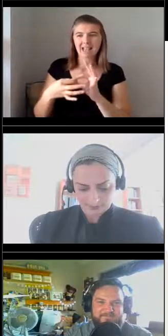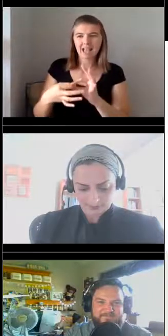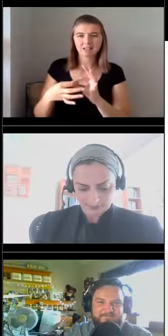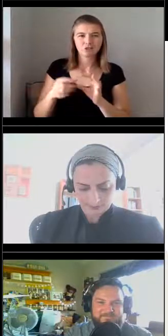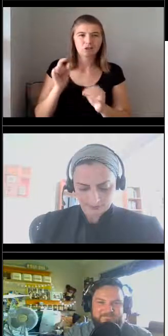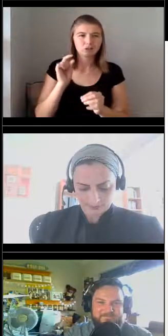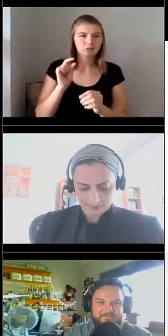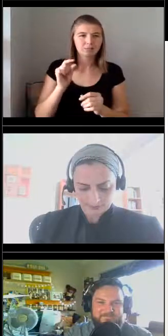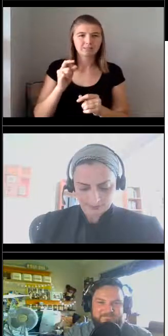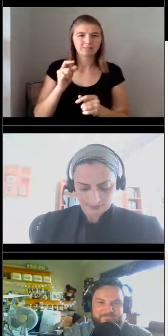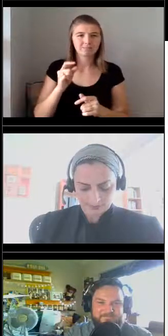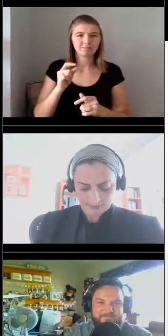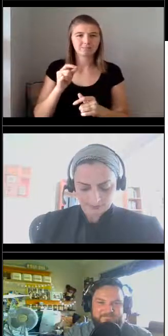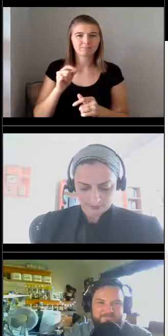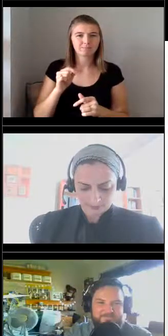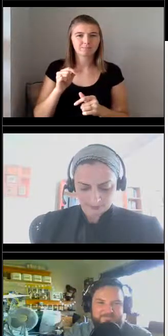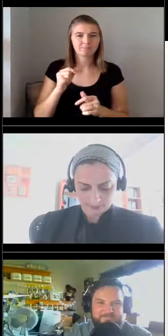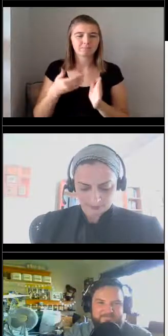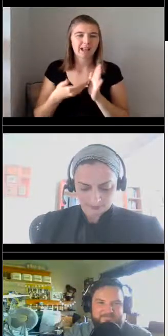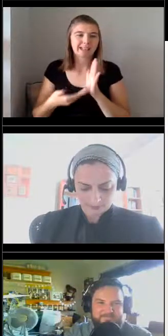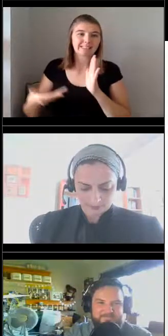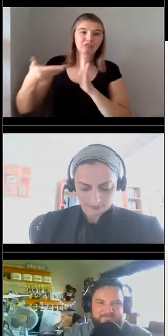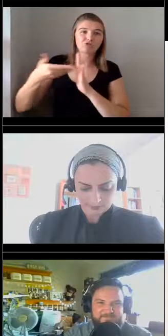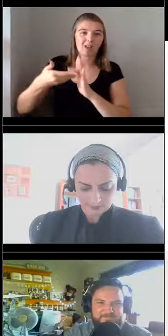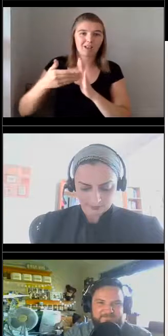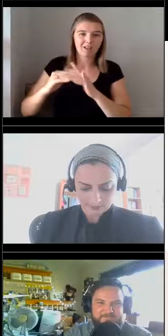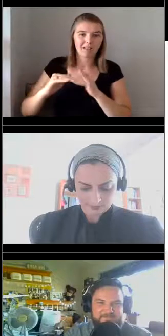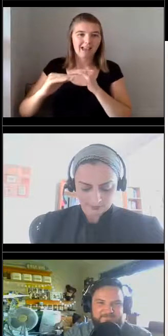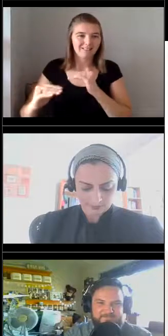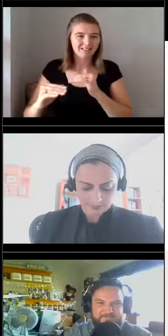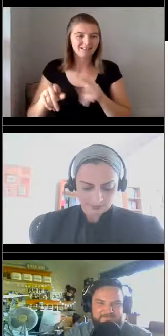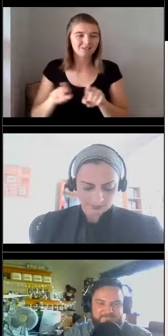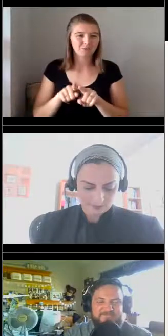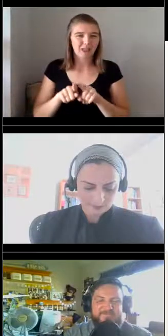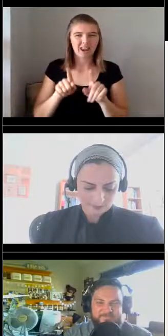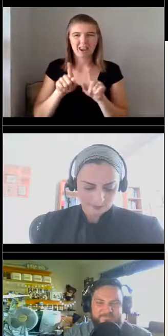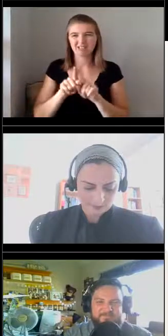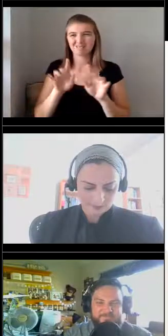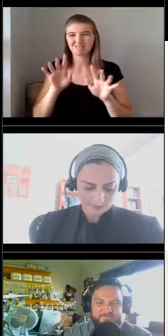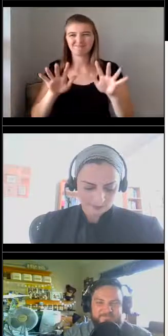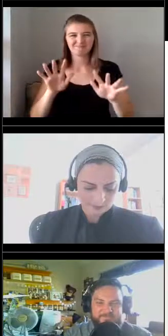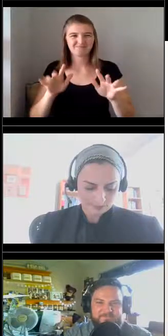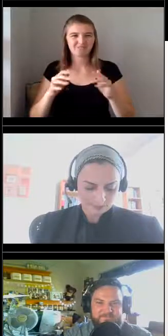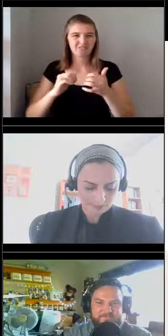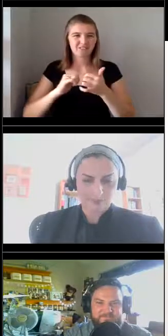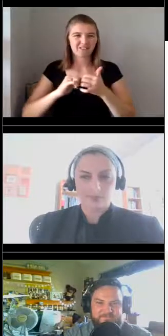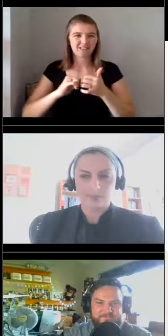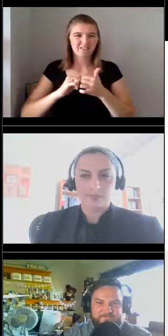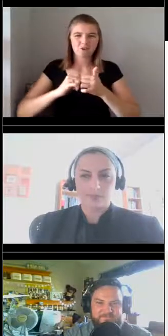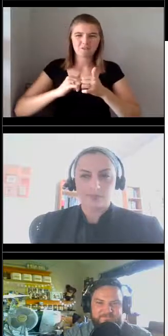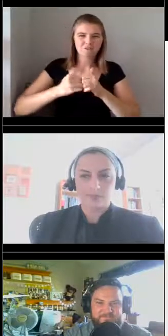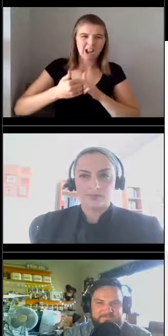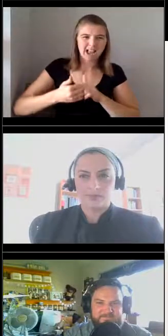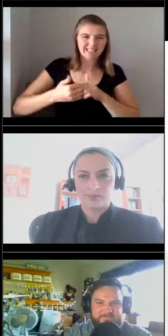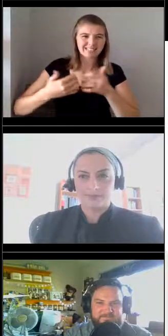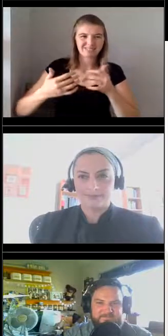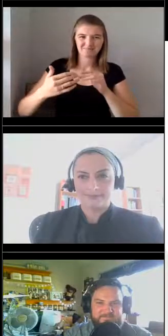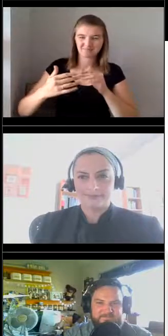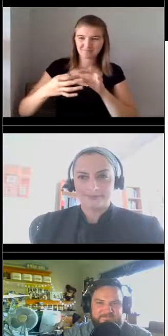them on an extended level, like a, you know, kind of like a extended family.